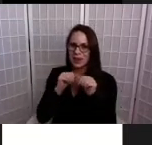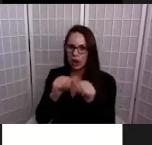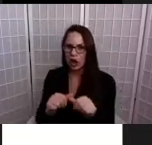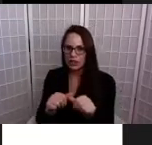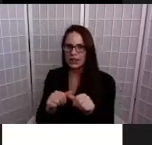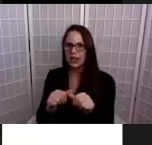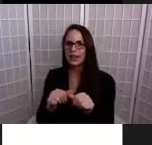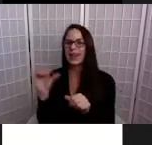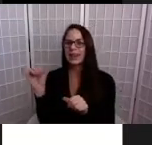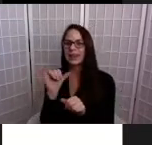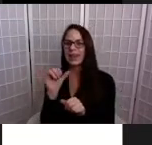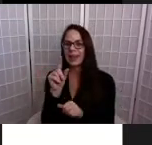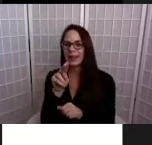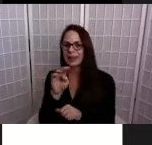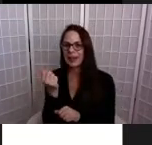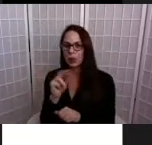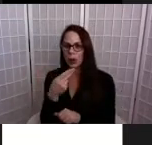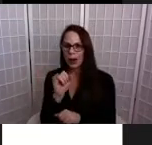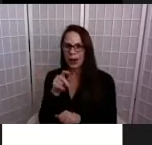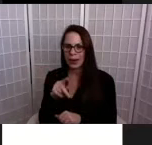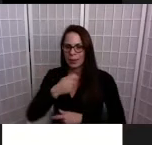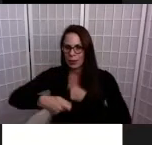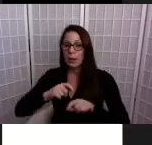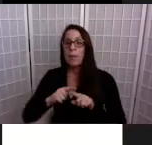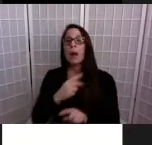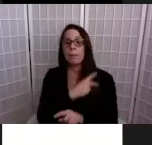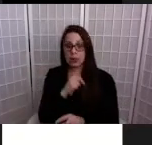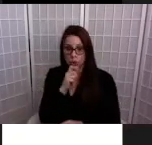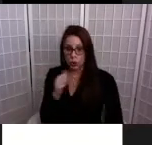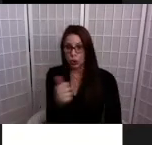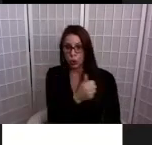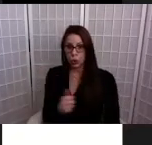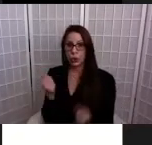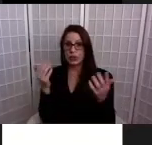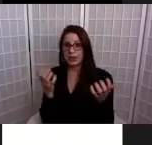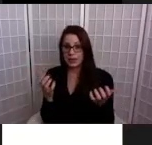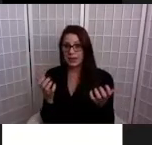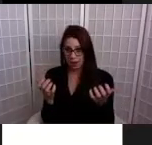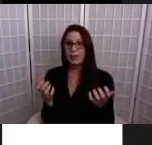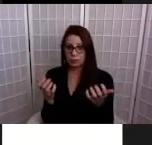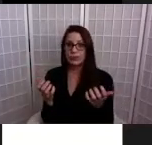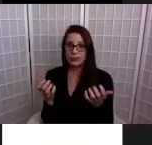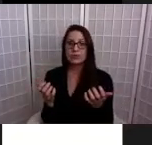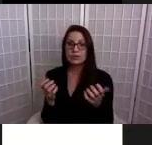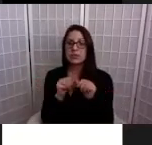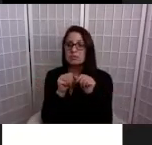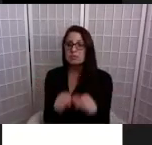knee or hip replacement. But patients who desire, to maintain their motion and who have a lot of